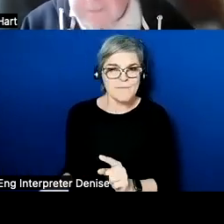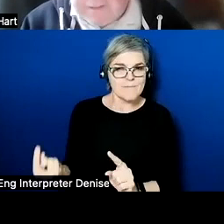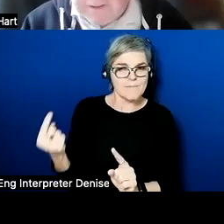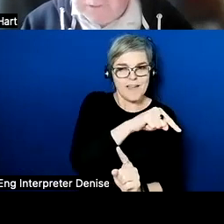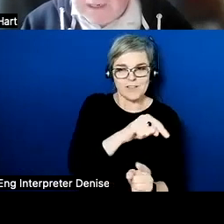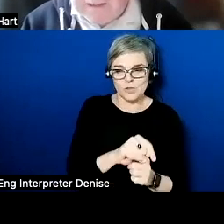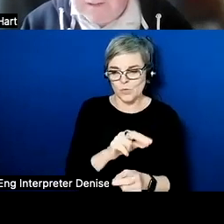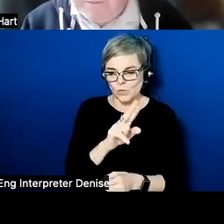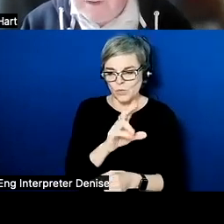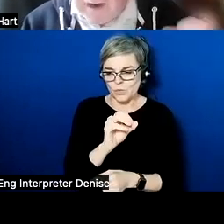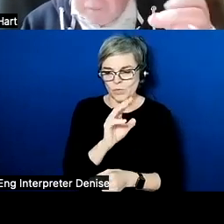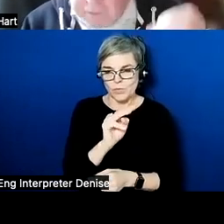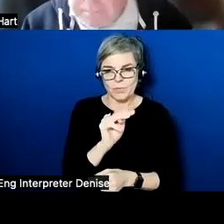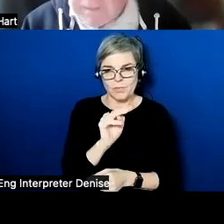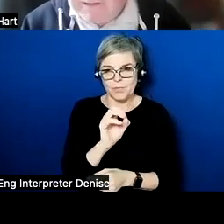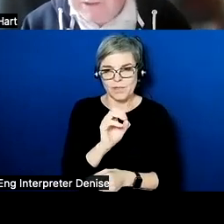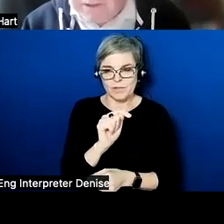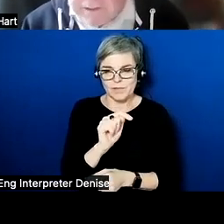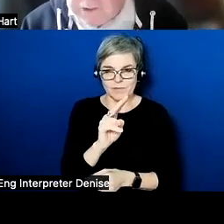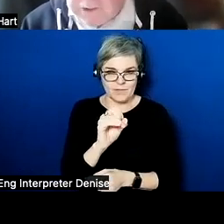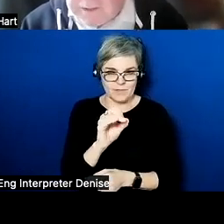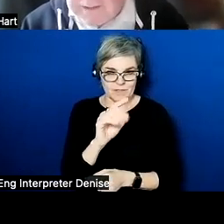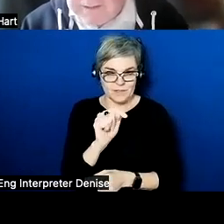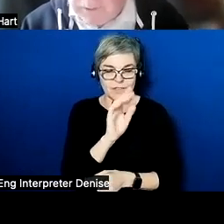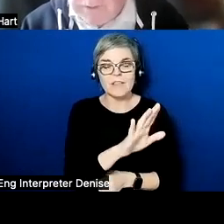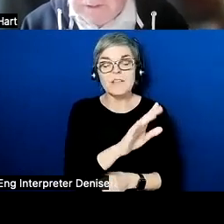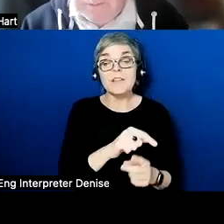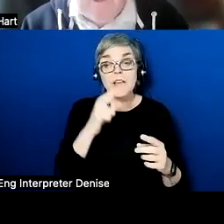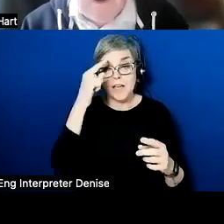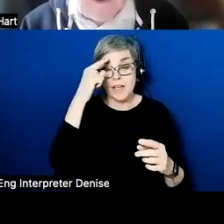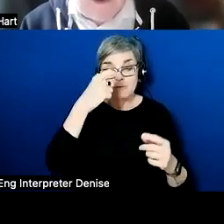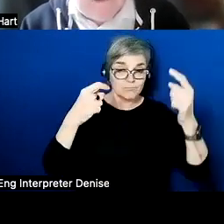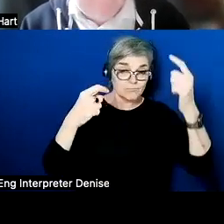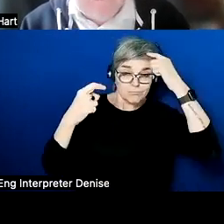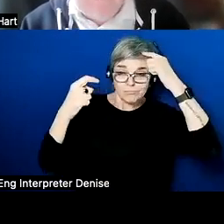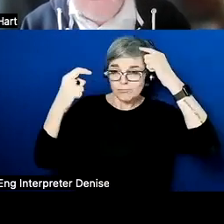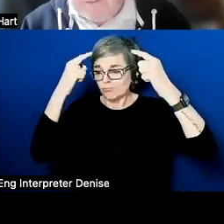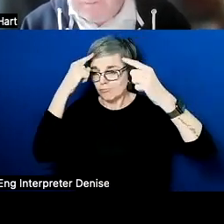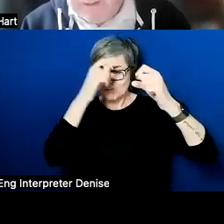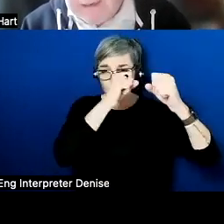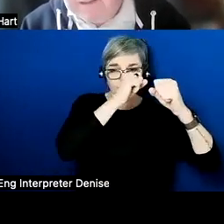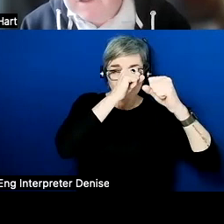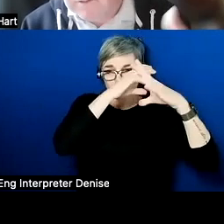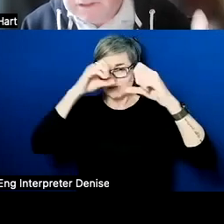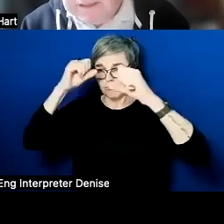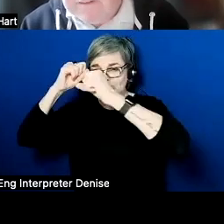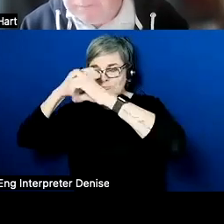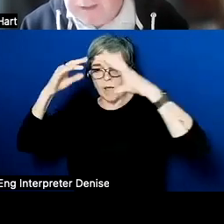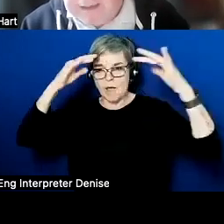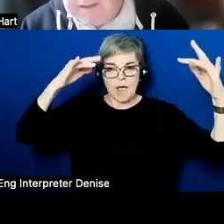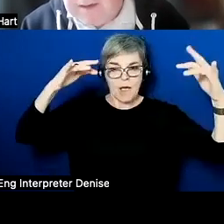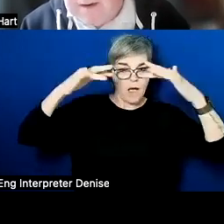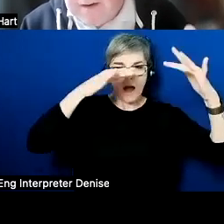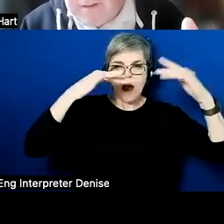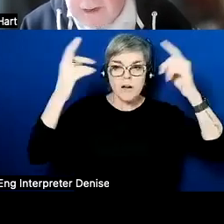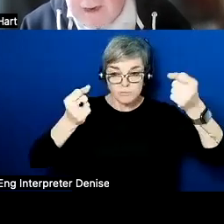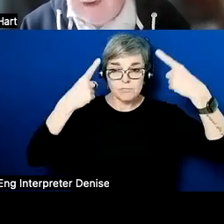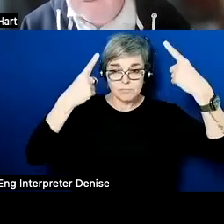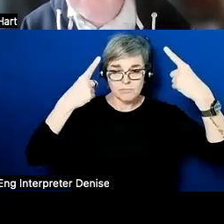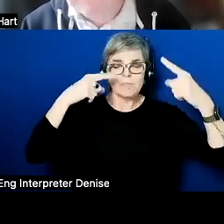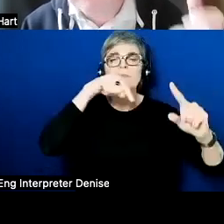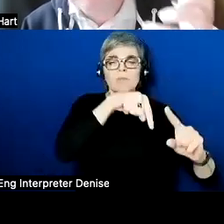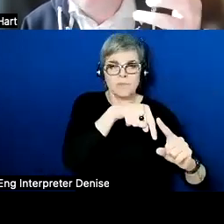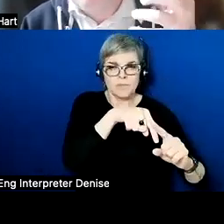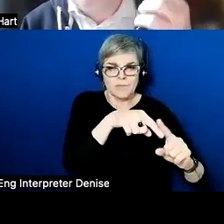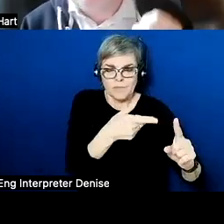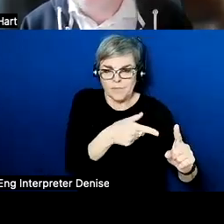be intersubjective, you have to imagine that such a thing is possible. I think for the person who is deafblind, they have